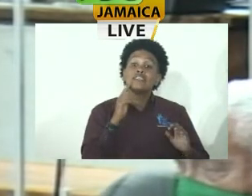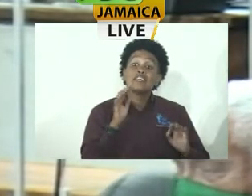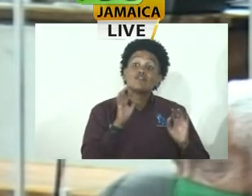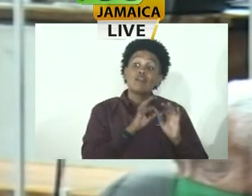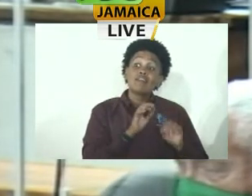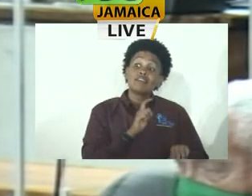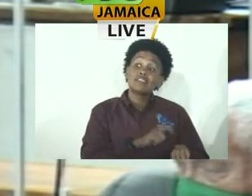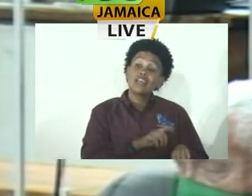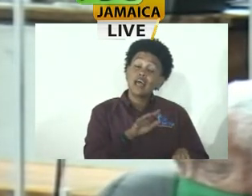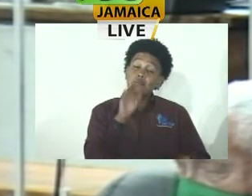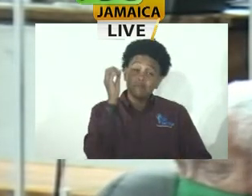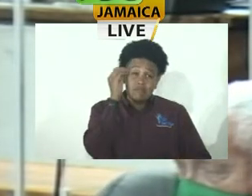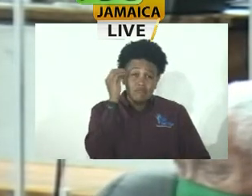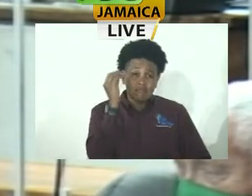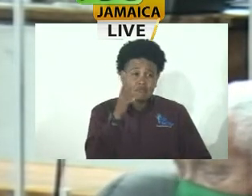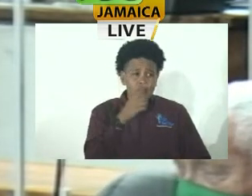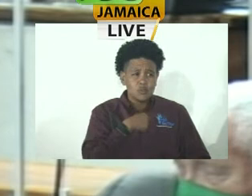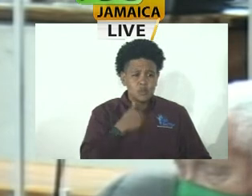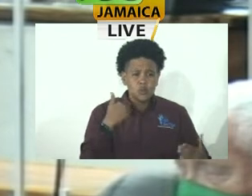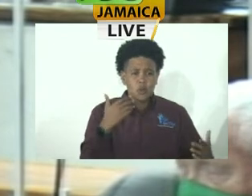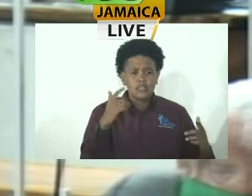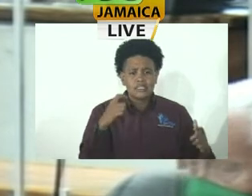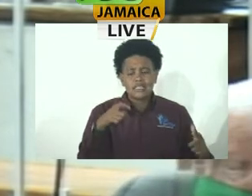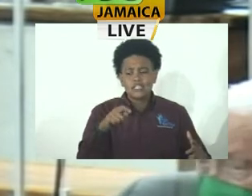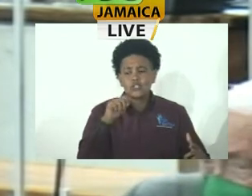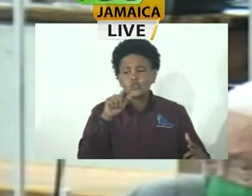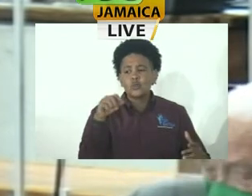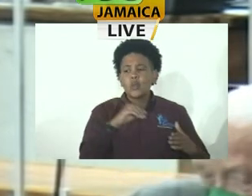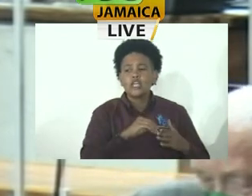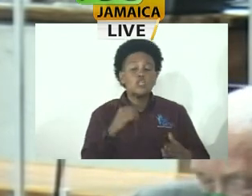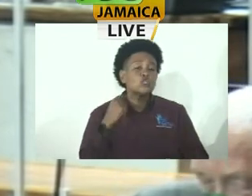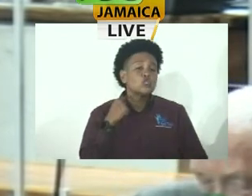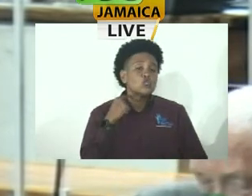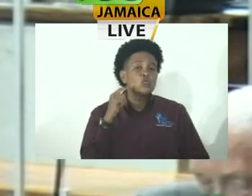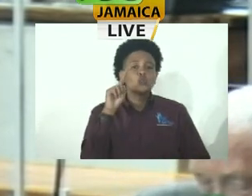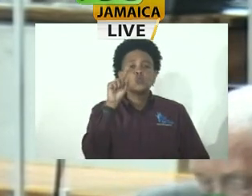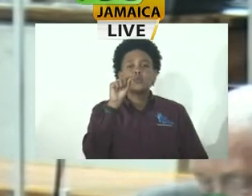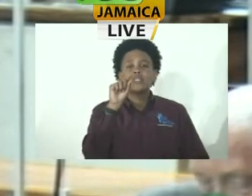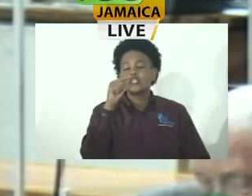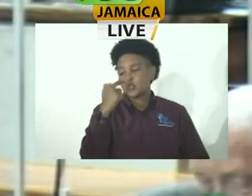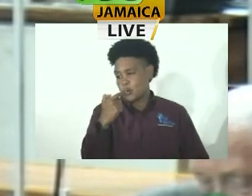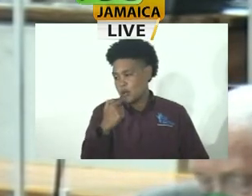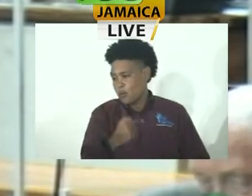and madam speaker we will begin testing this tool in june 2021